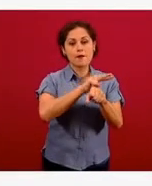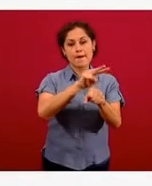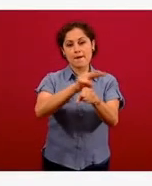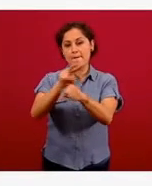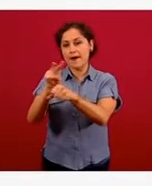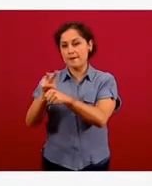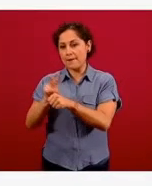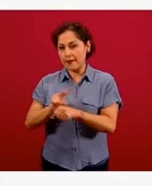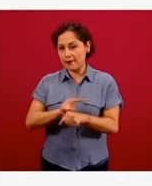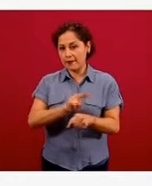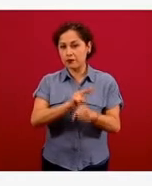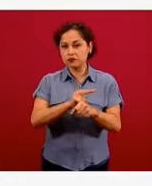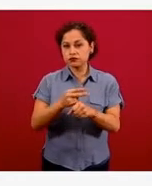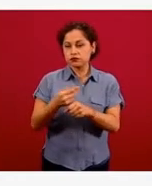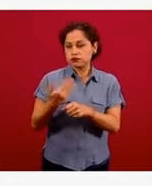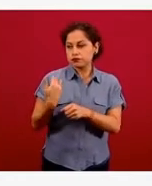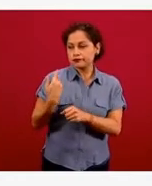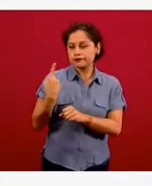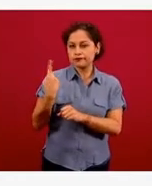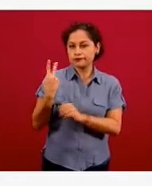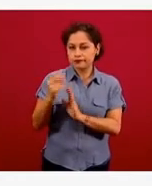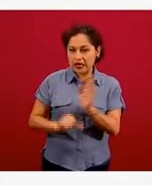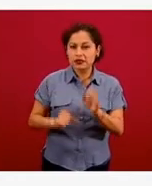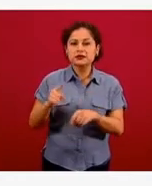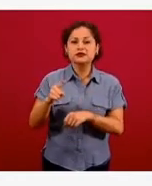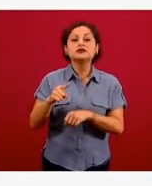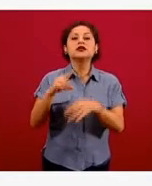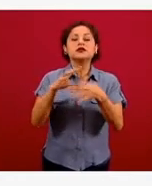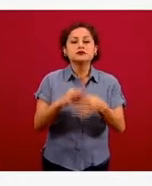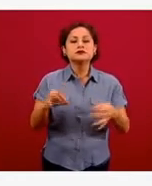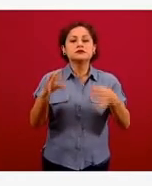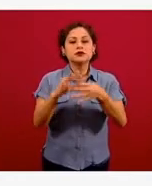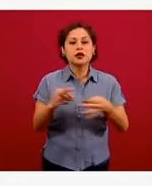deaths, it is important